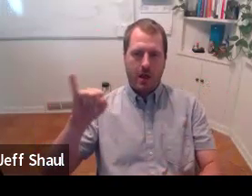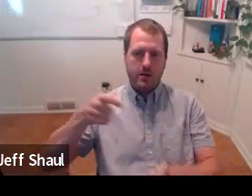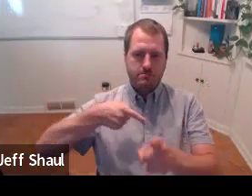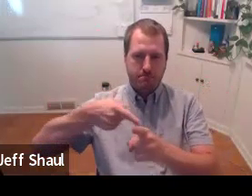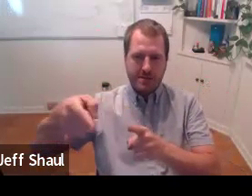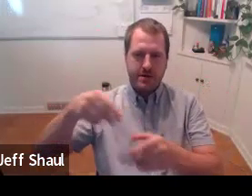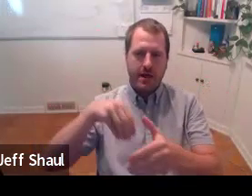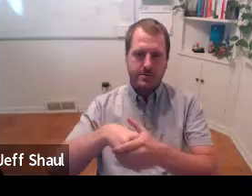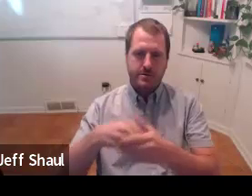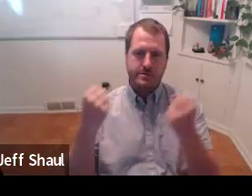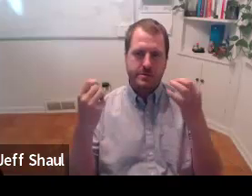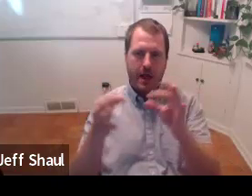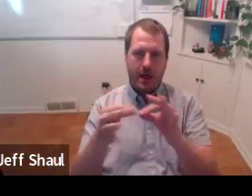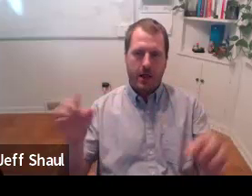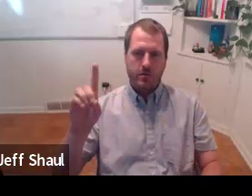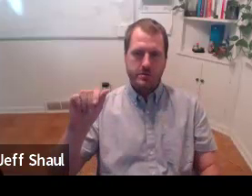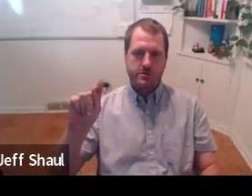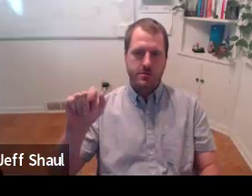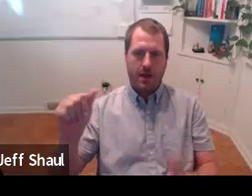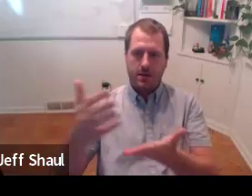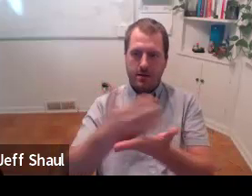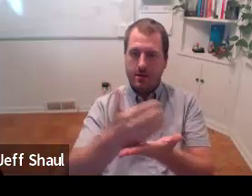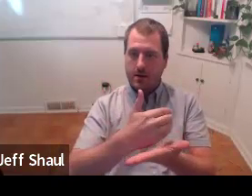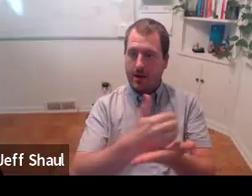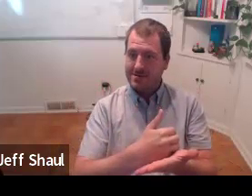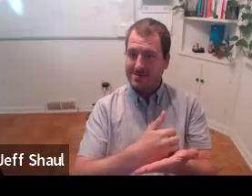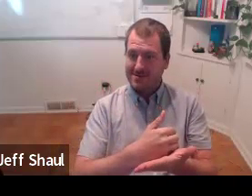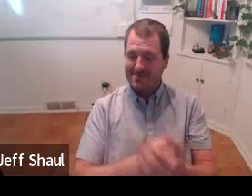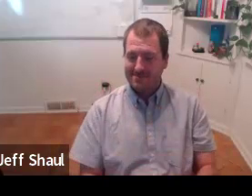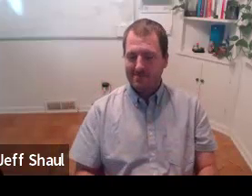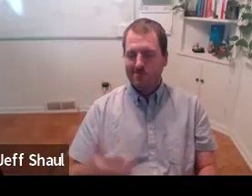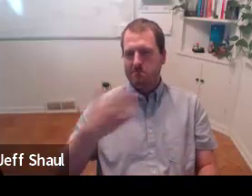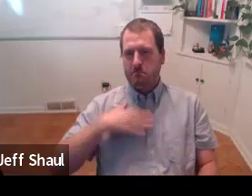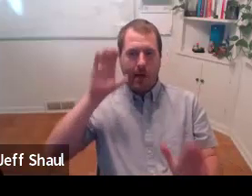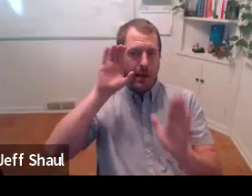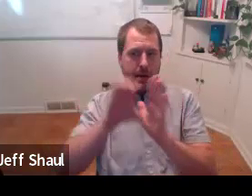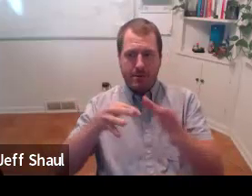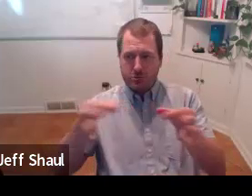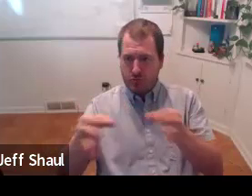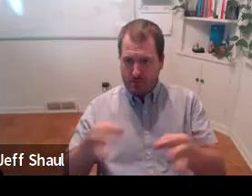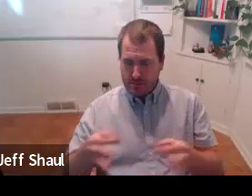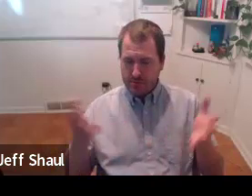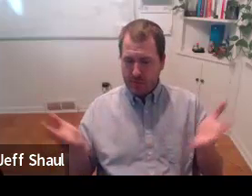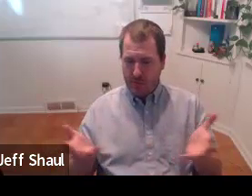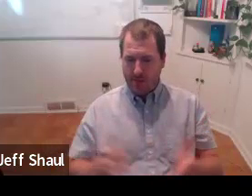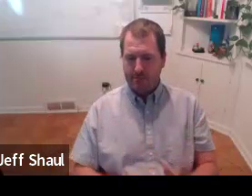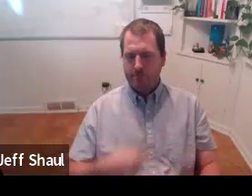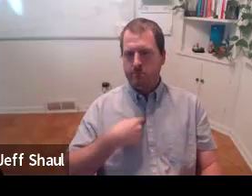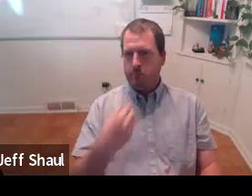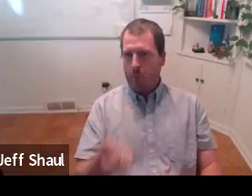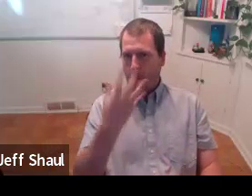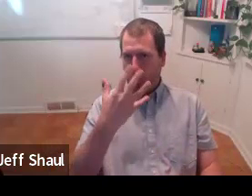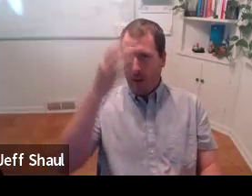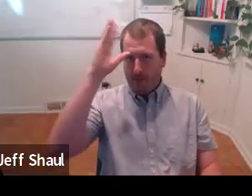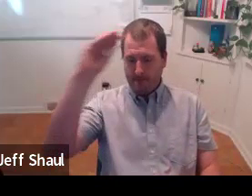company called GoSign AI, specialist in signing captions and data gathering. My image